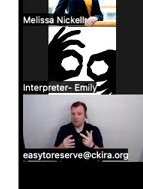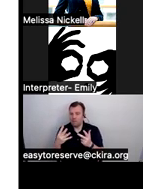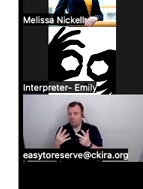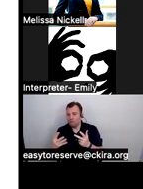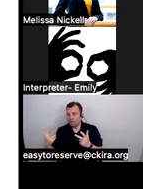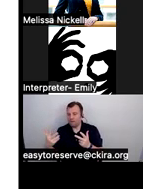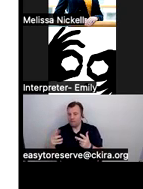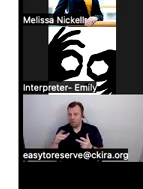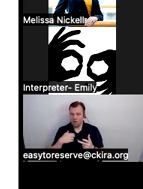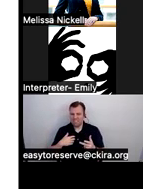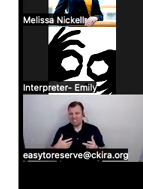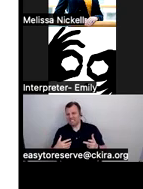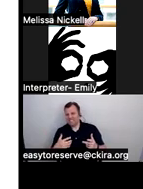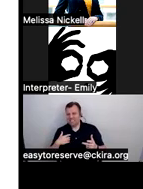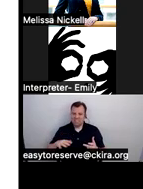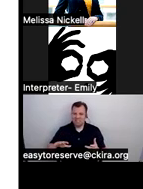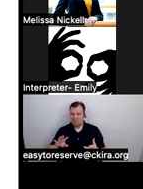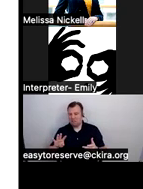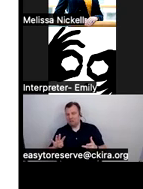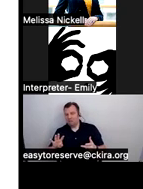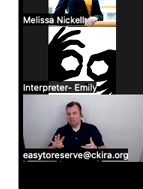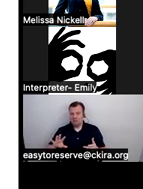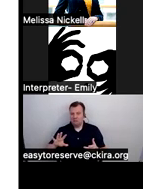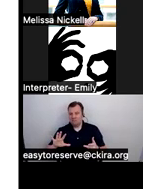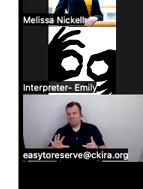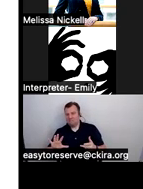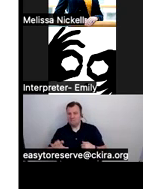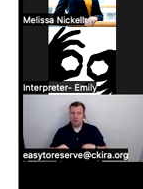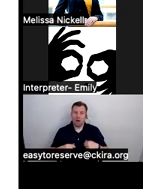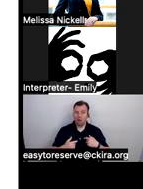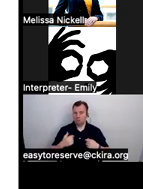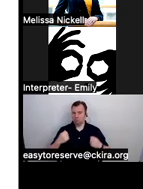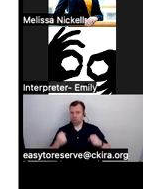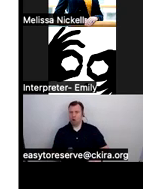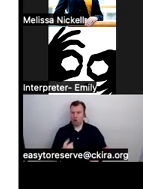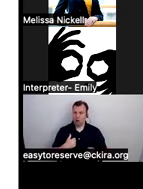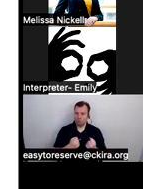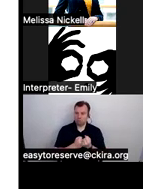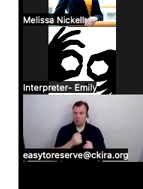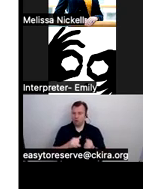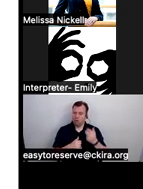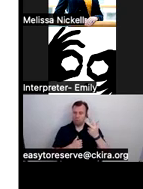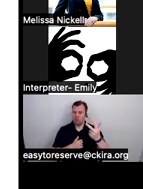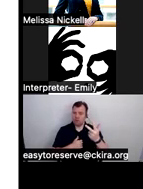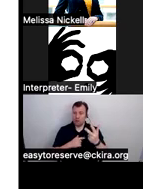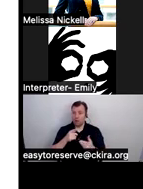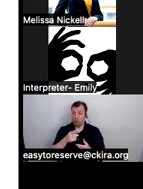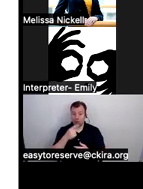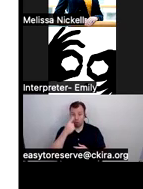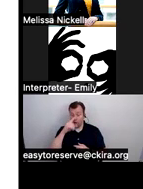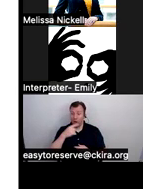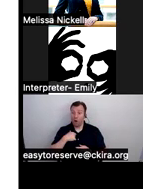it a 5 if you're on the lower level of enthusiasm. If you feel very strongly that, there were some real flaws in the